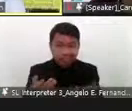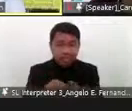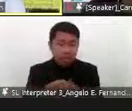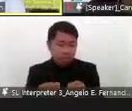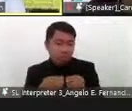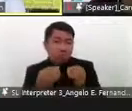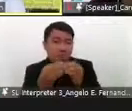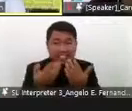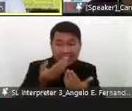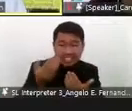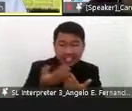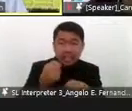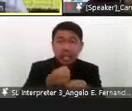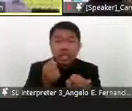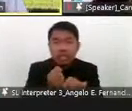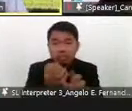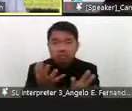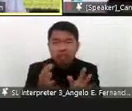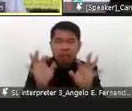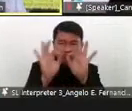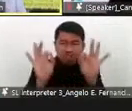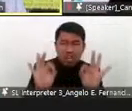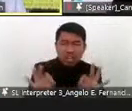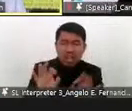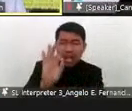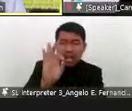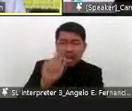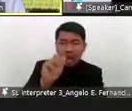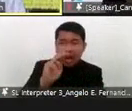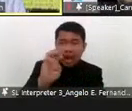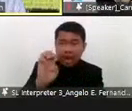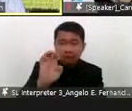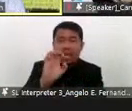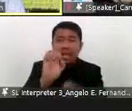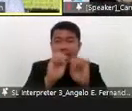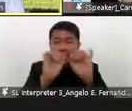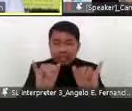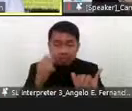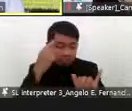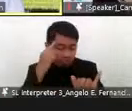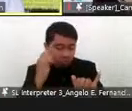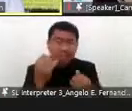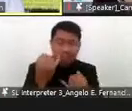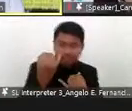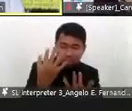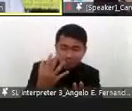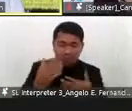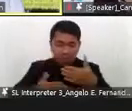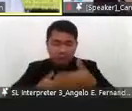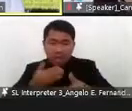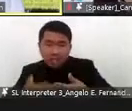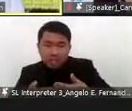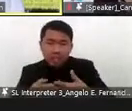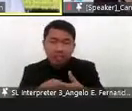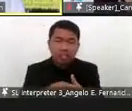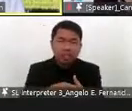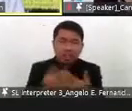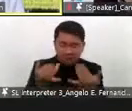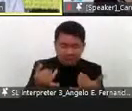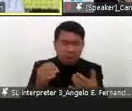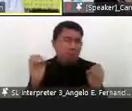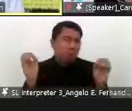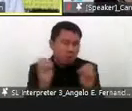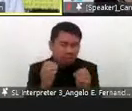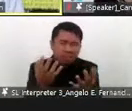build models that can be applied to the region and that can be downloaded to specific places. Right now, we don't have